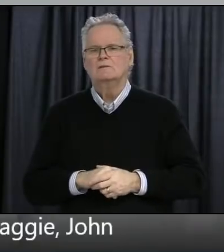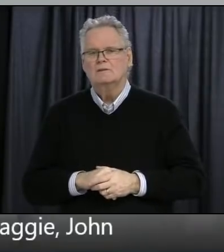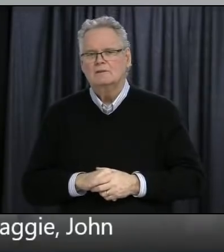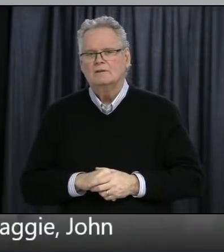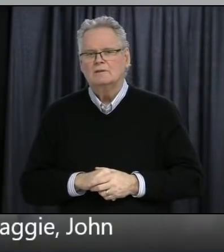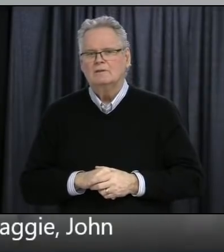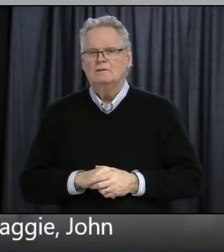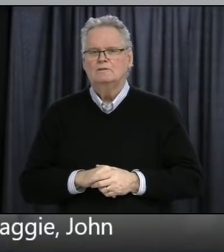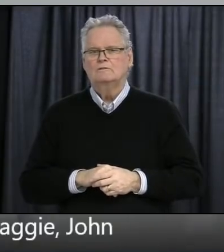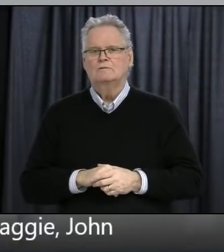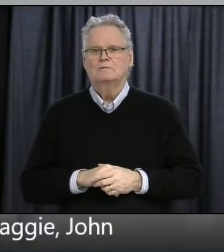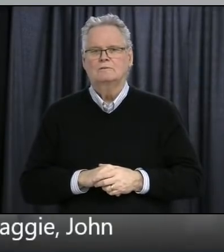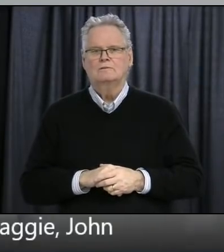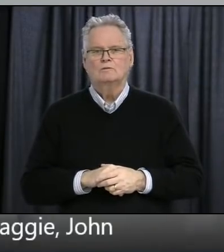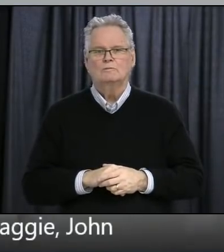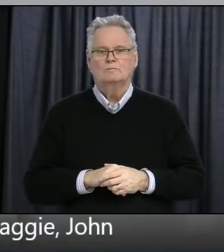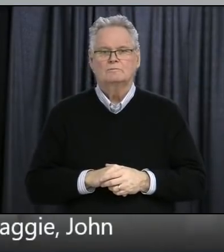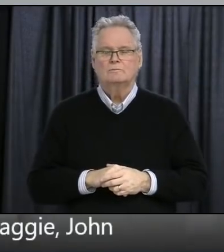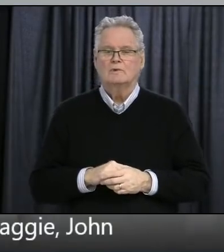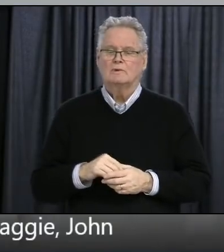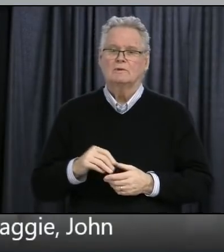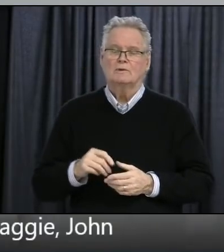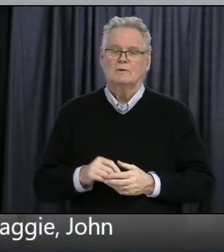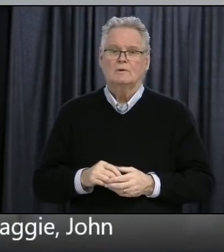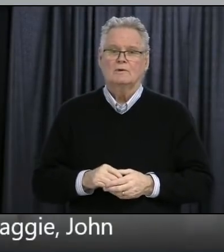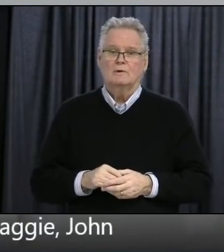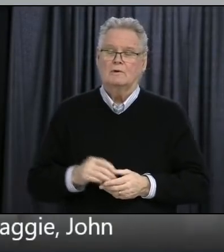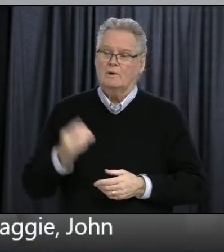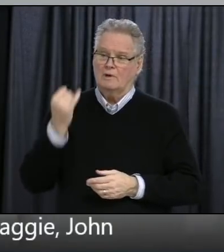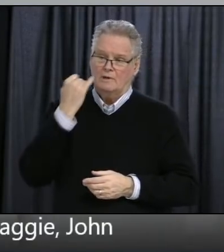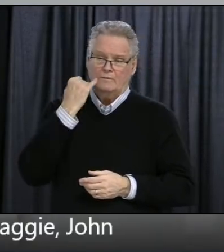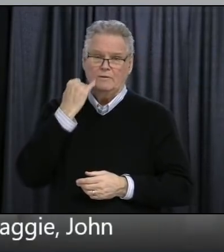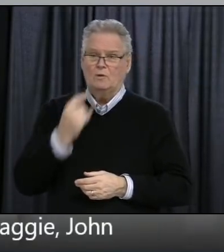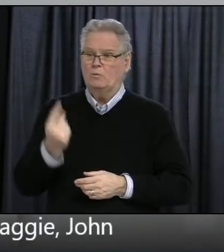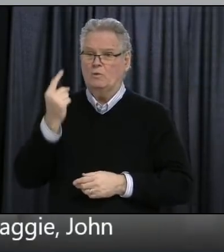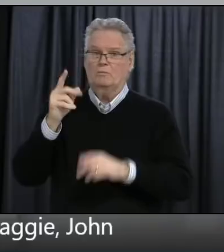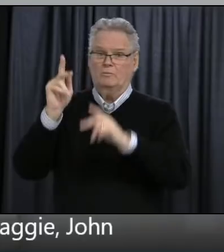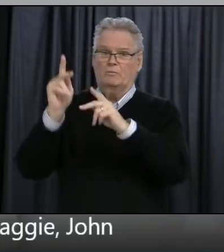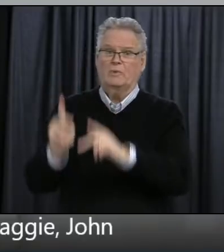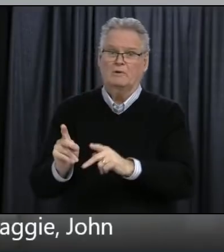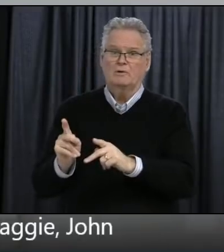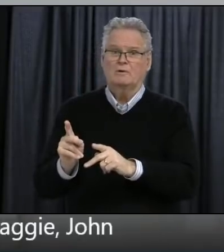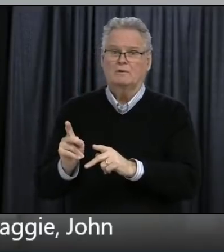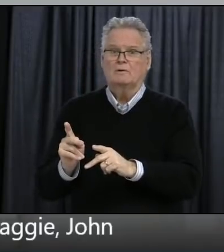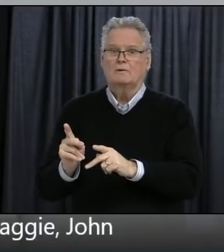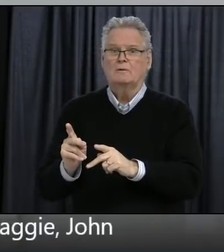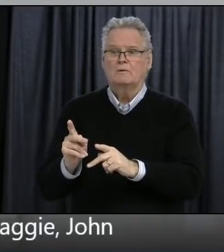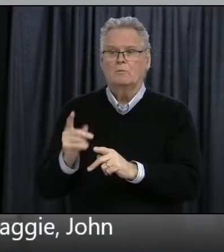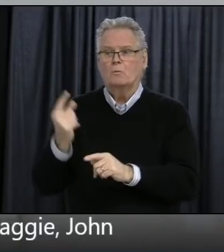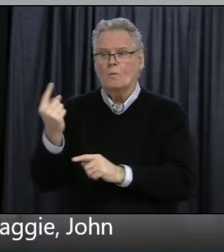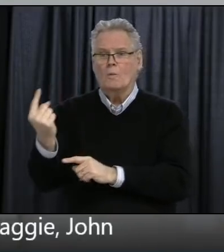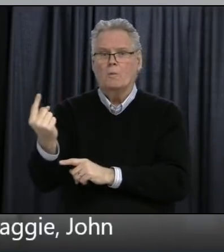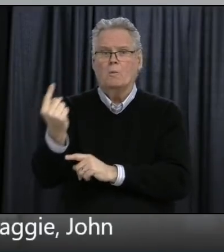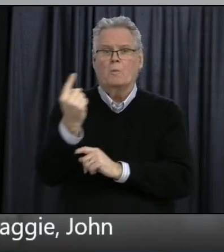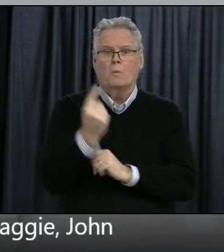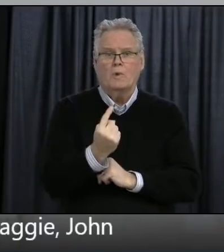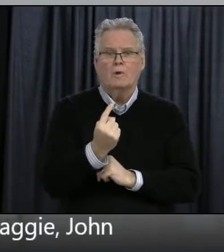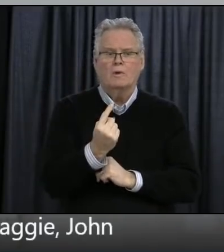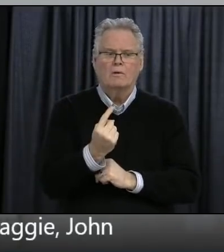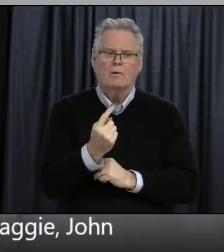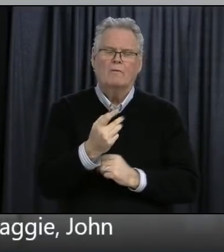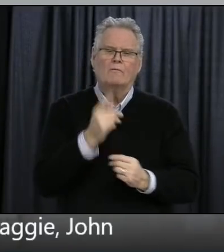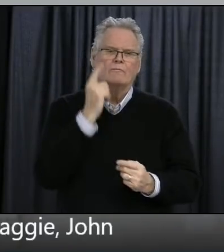an essential person to be designated for those people who require it for support, be it physical or